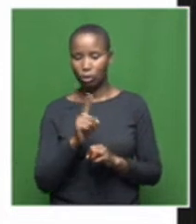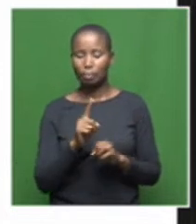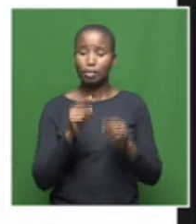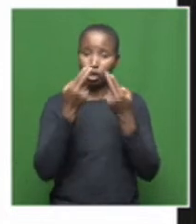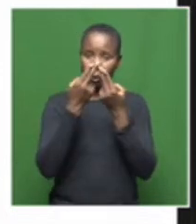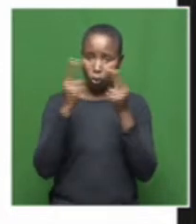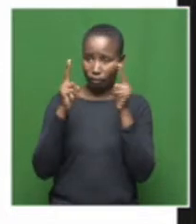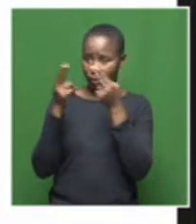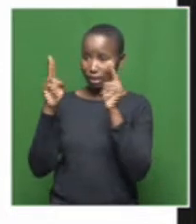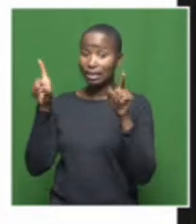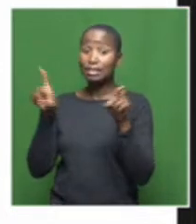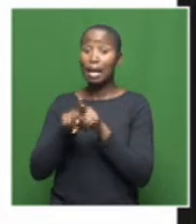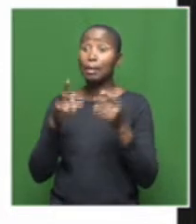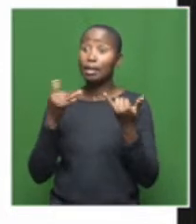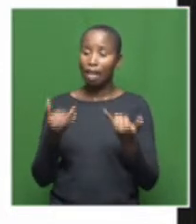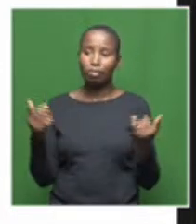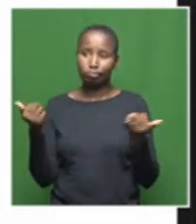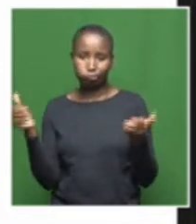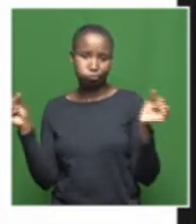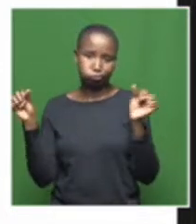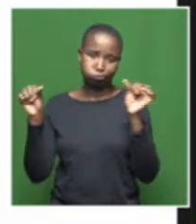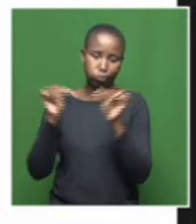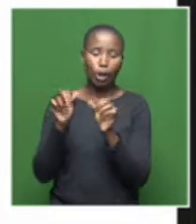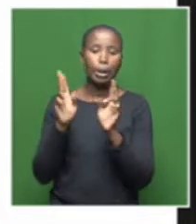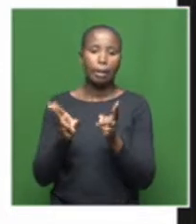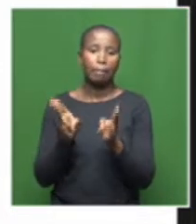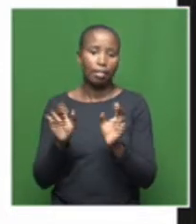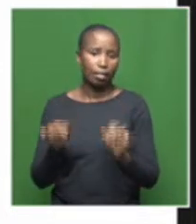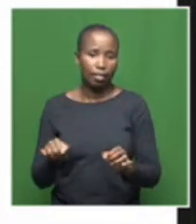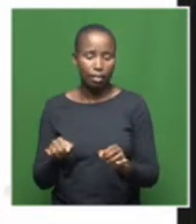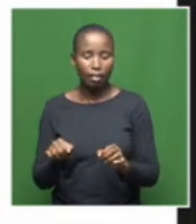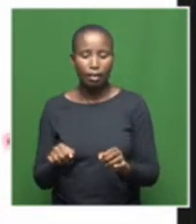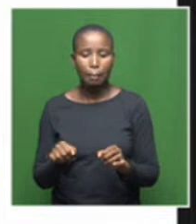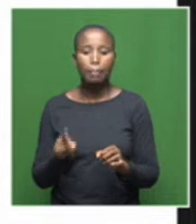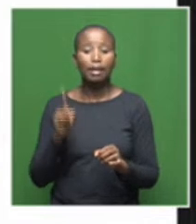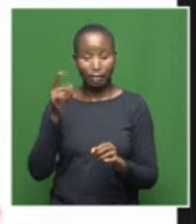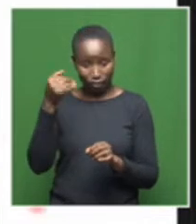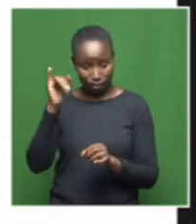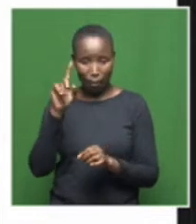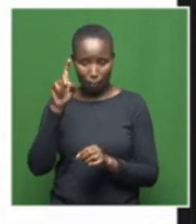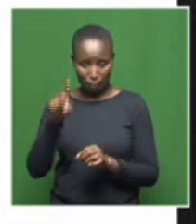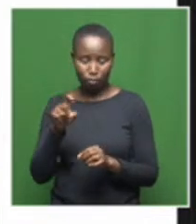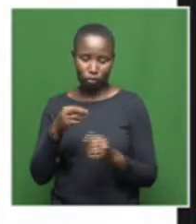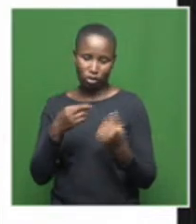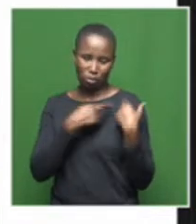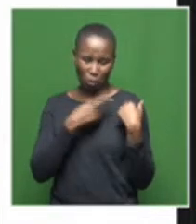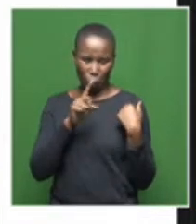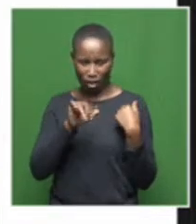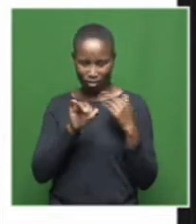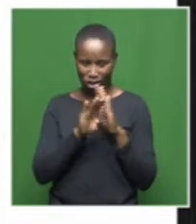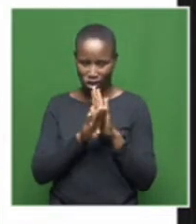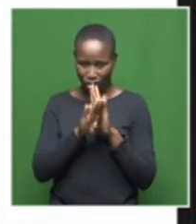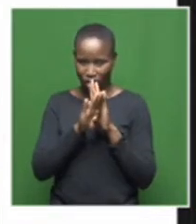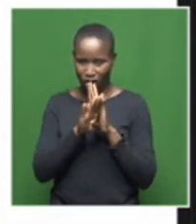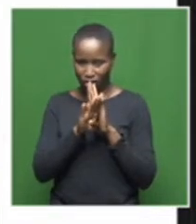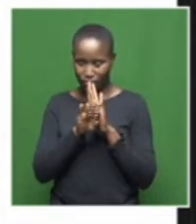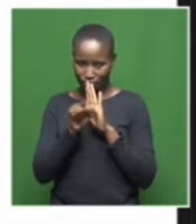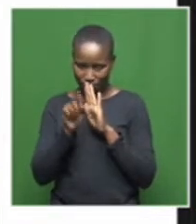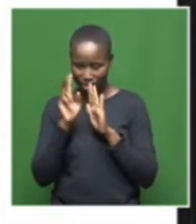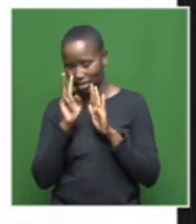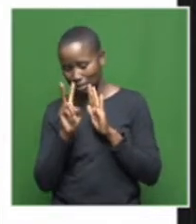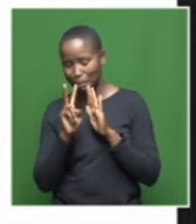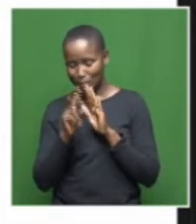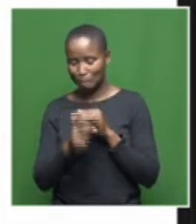universities returning, and so I think that is still responsible for these small increases that we did